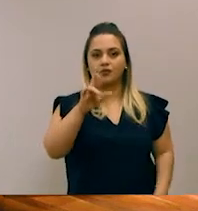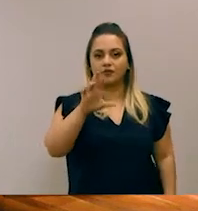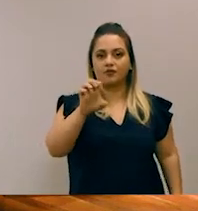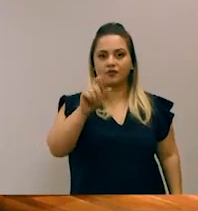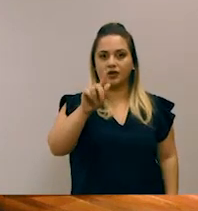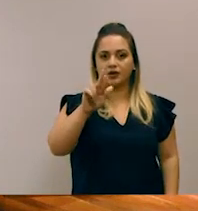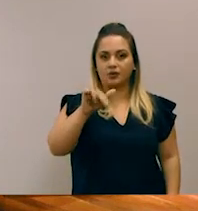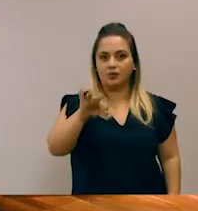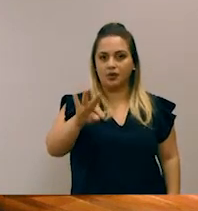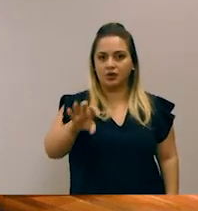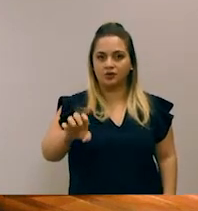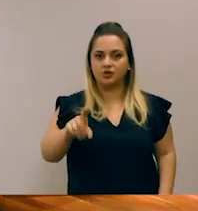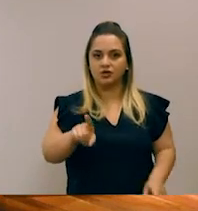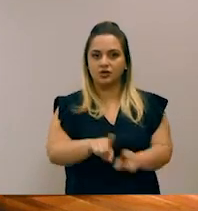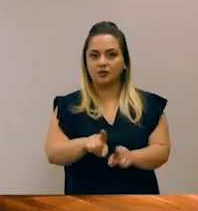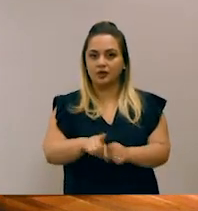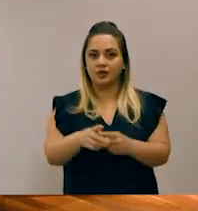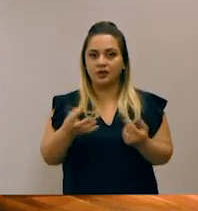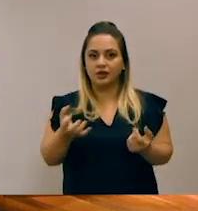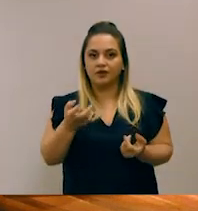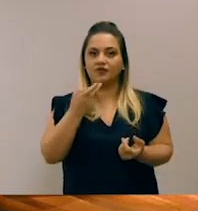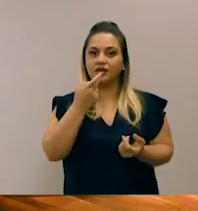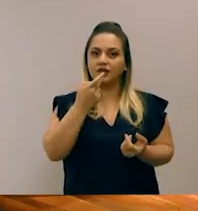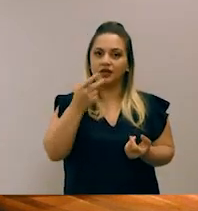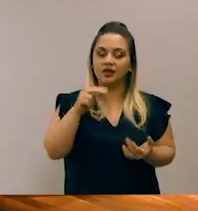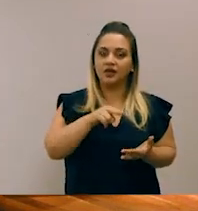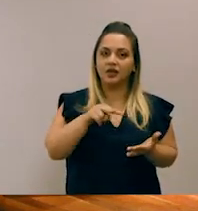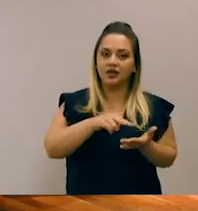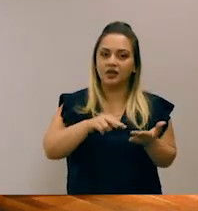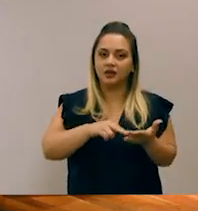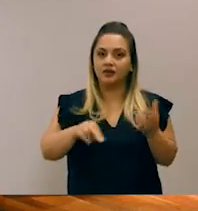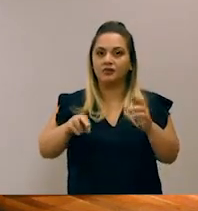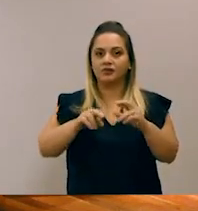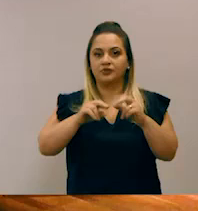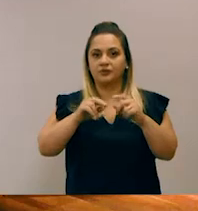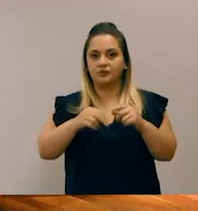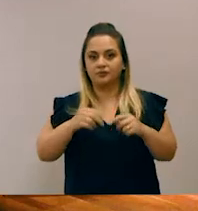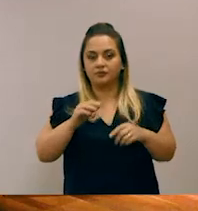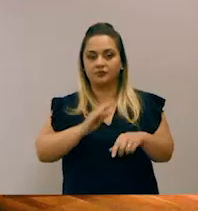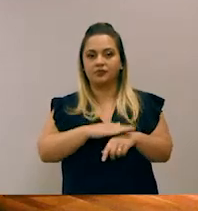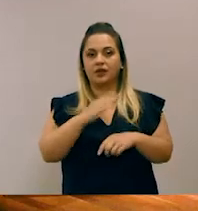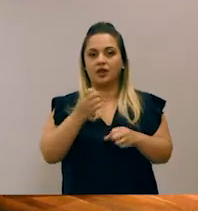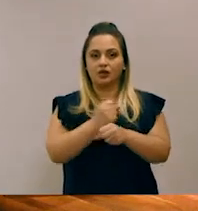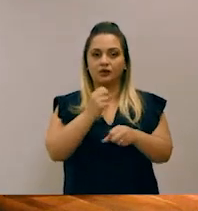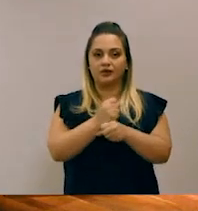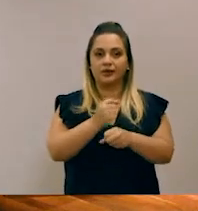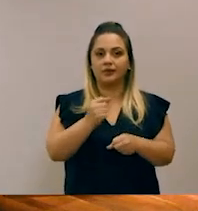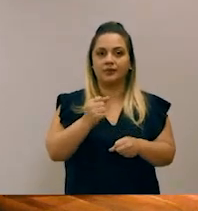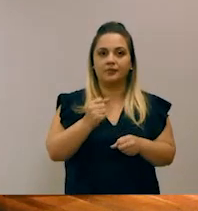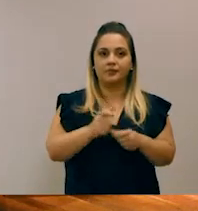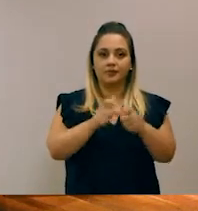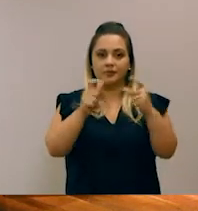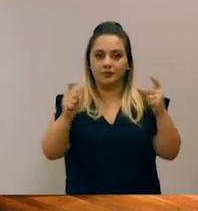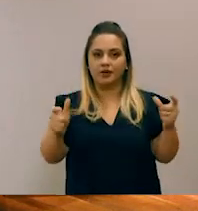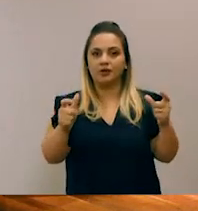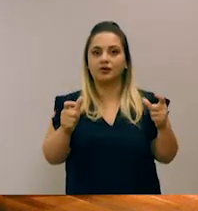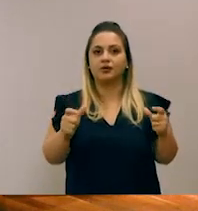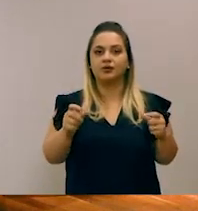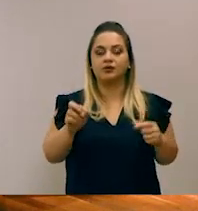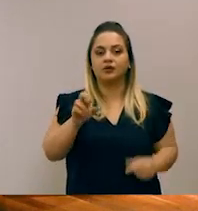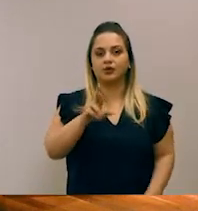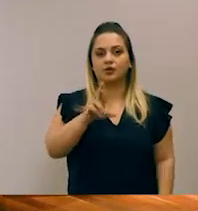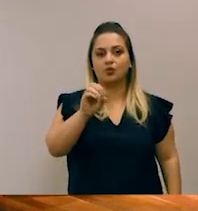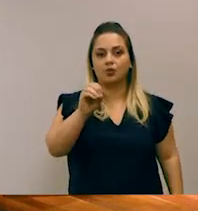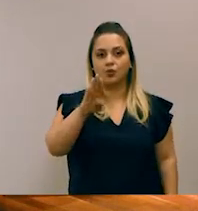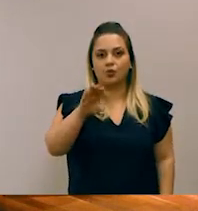little frequently used words, it means that probably that student reads a lot and is likely to have higher grades. The